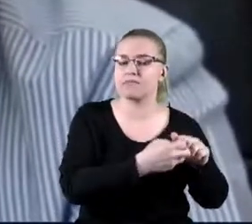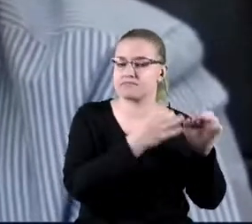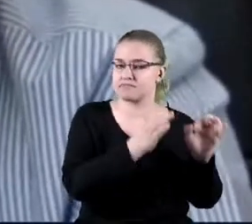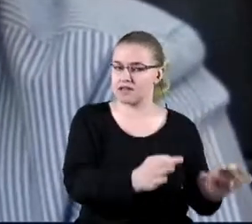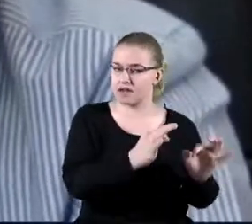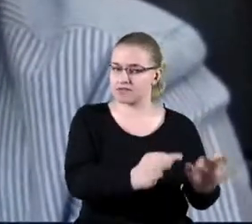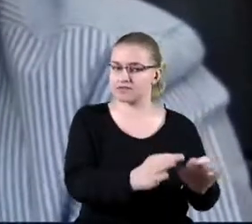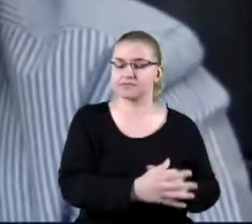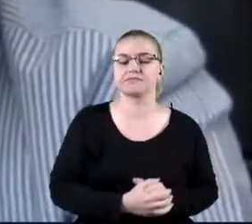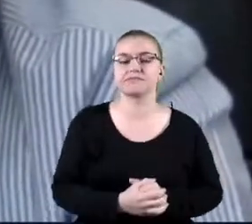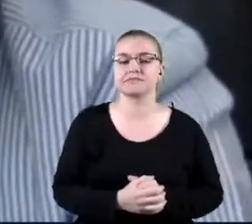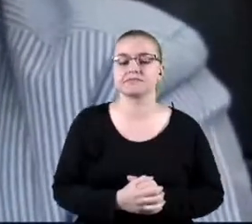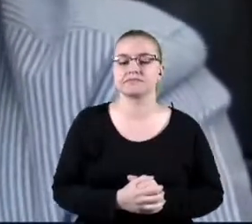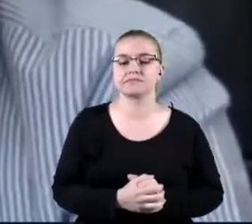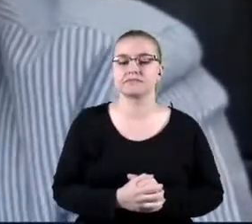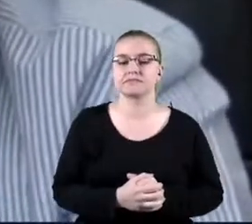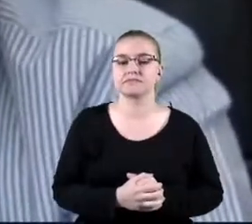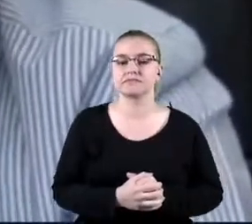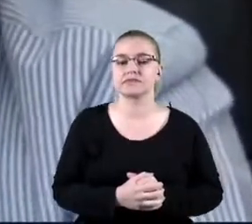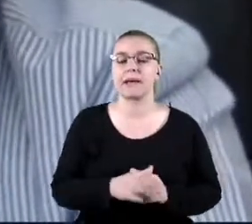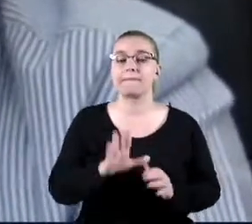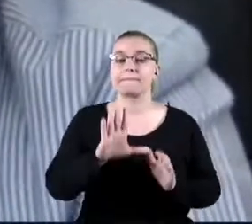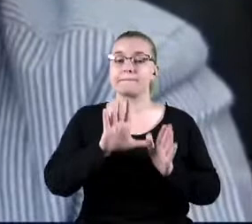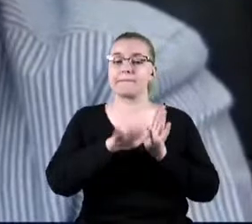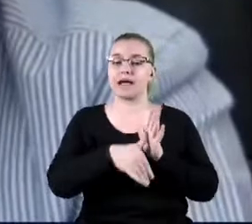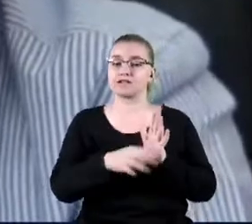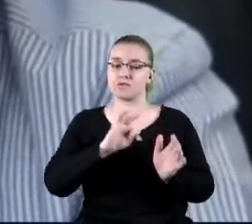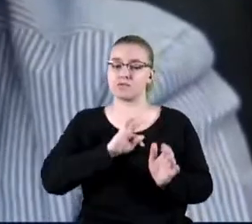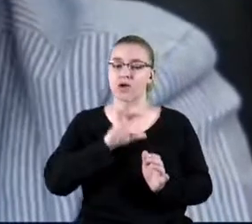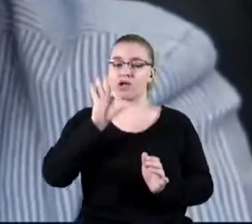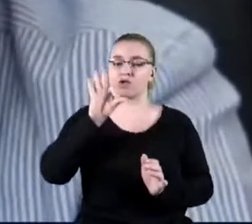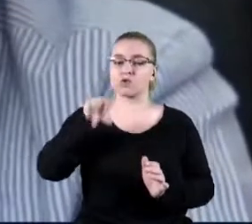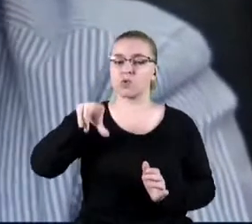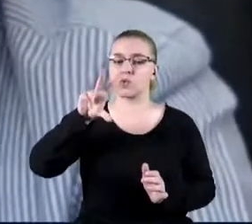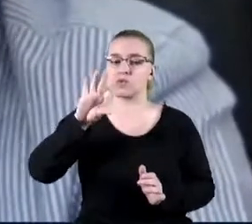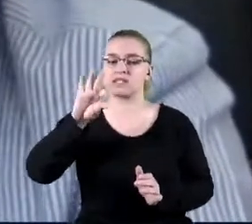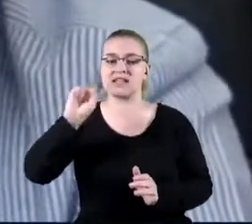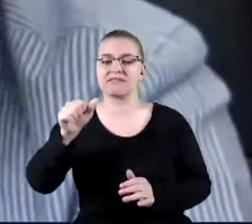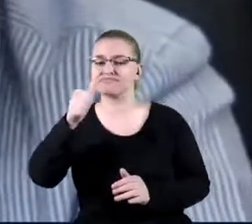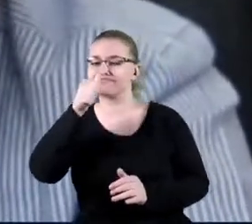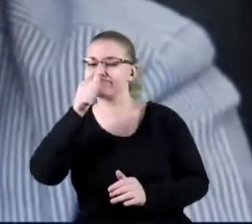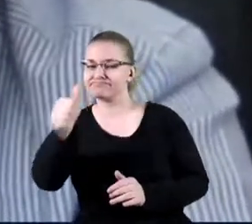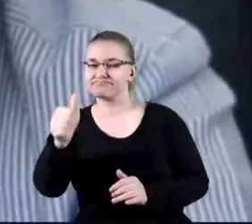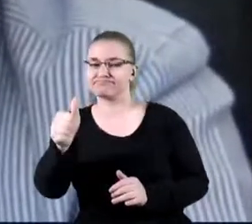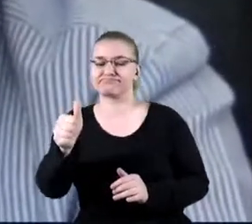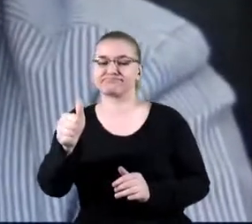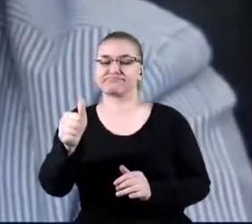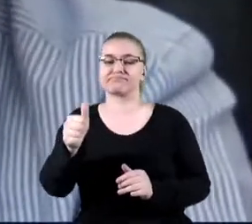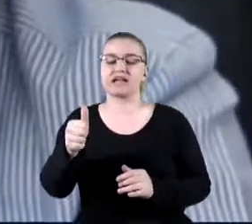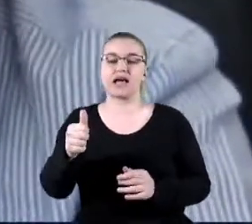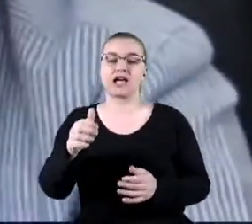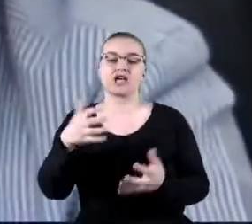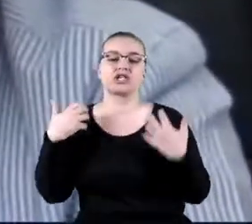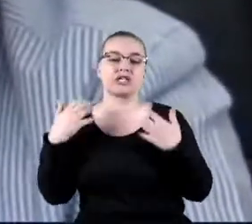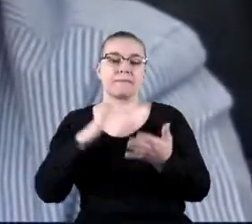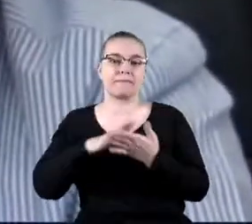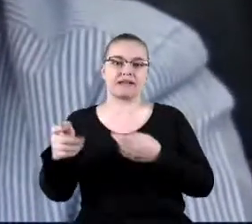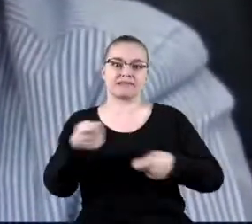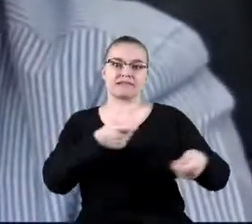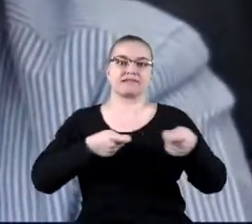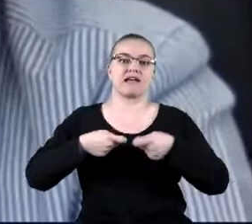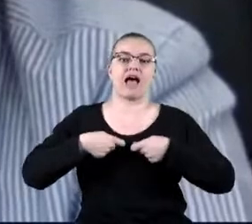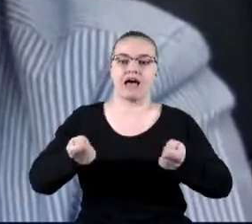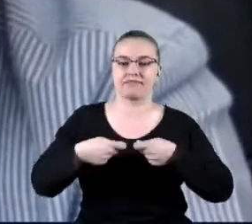is dealing with problems, and the city of Sousse cannot live without